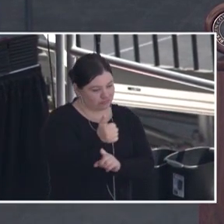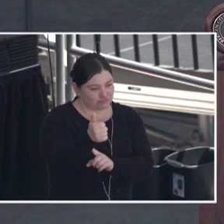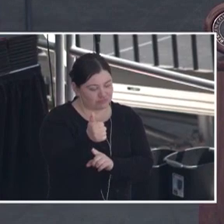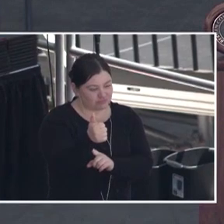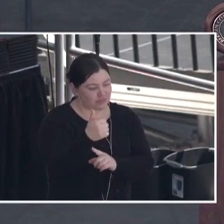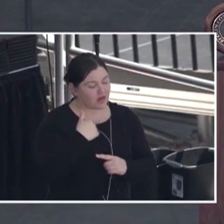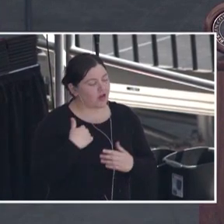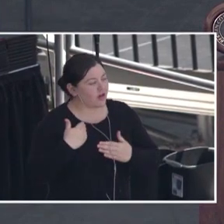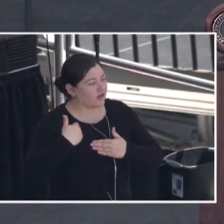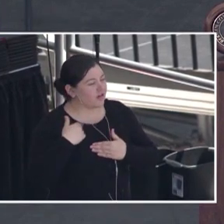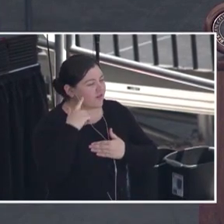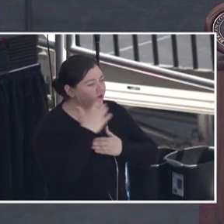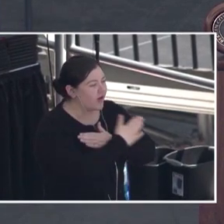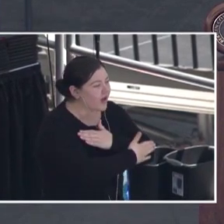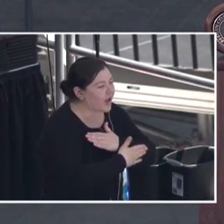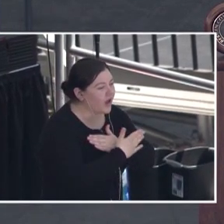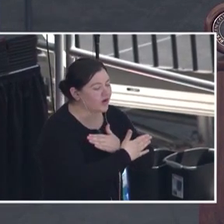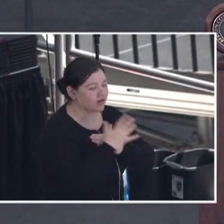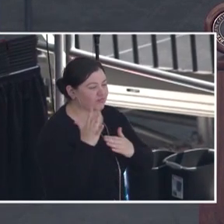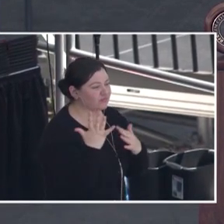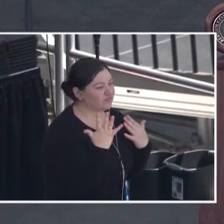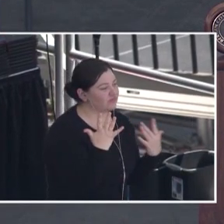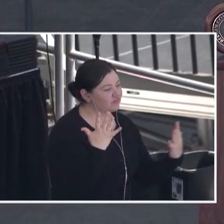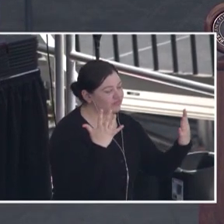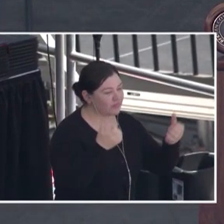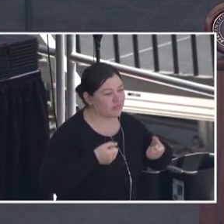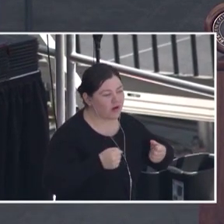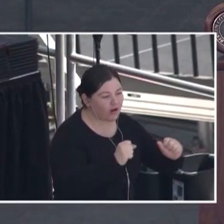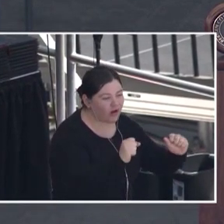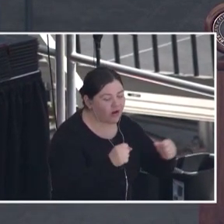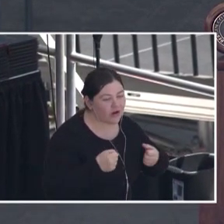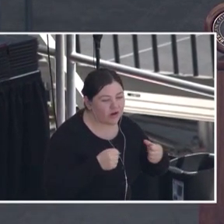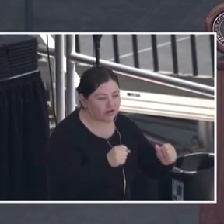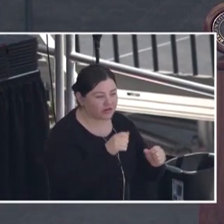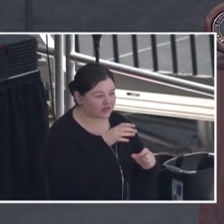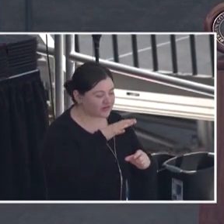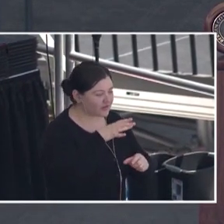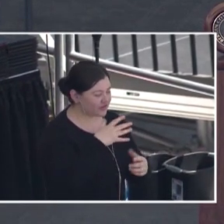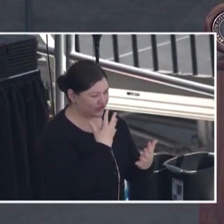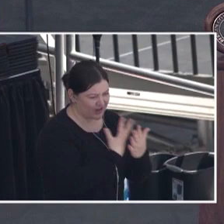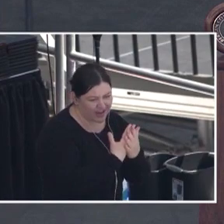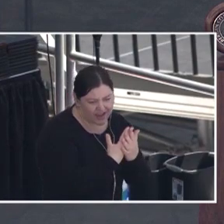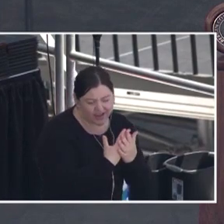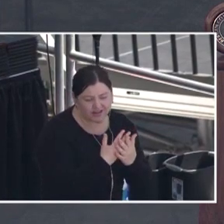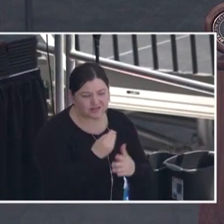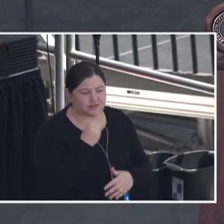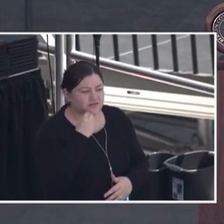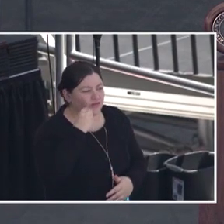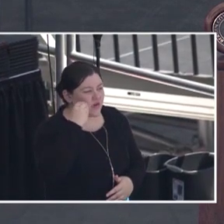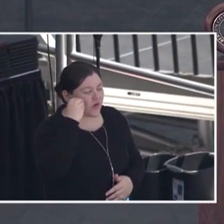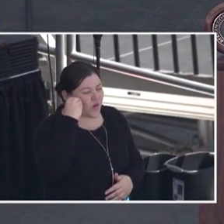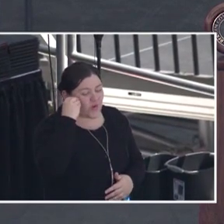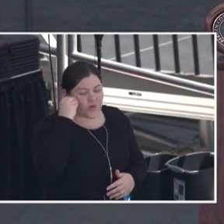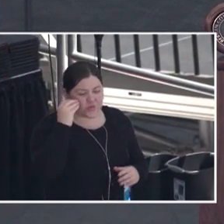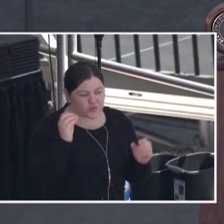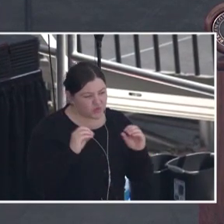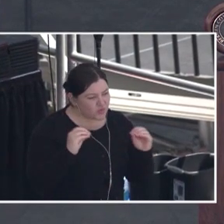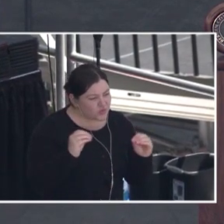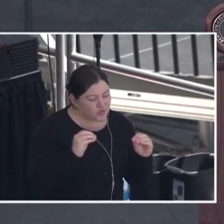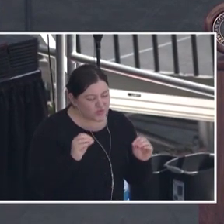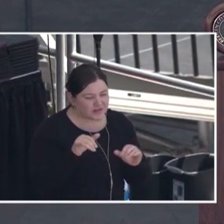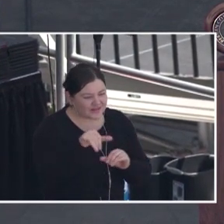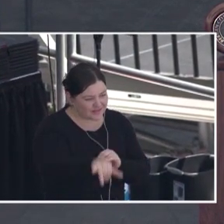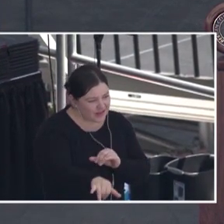parks, like Van Saun and Overpeck, the county jail, the homeless shelter, paving